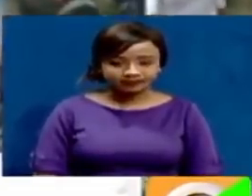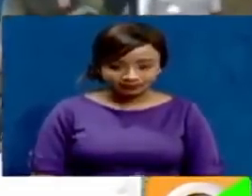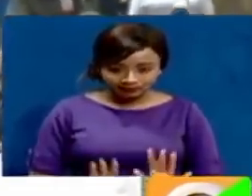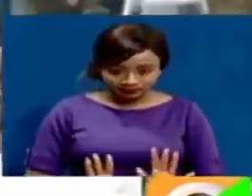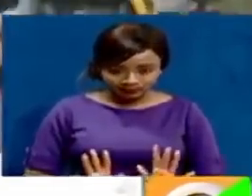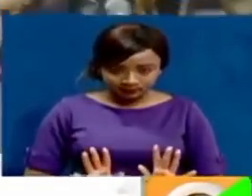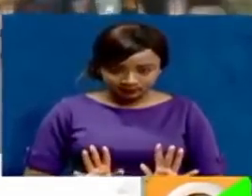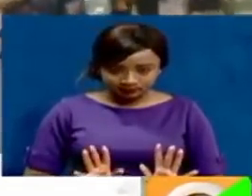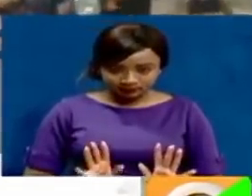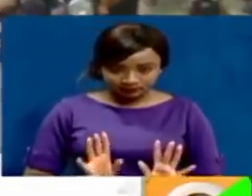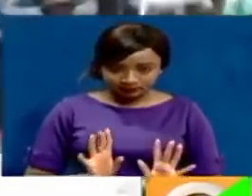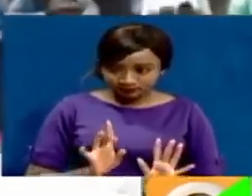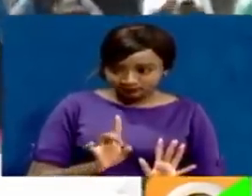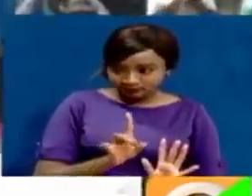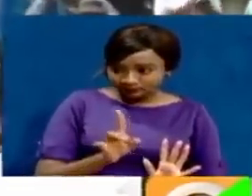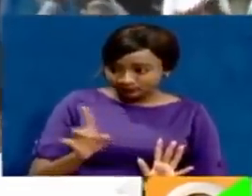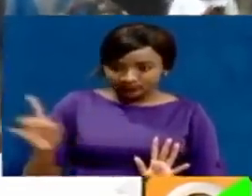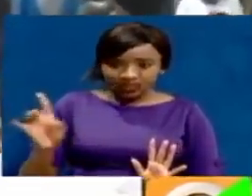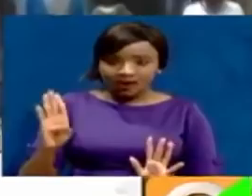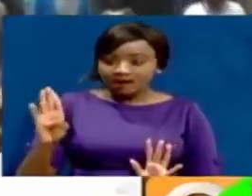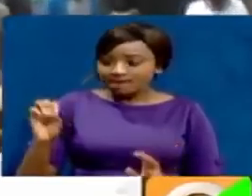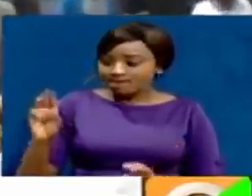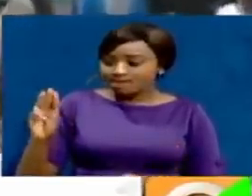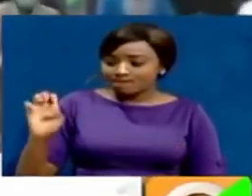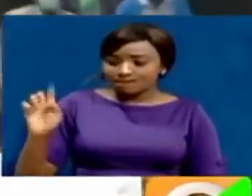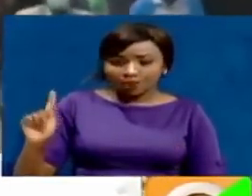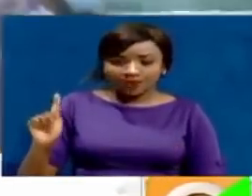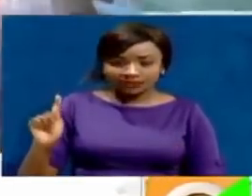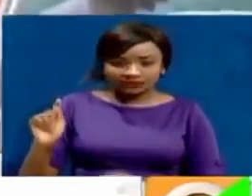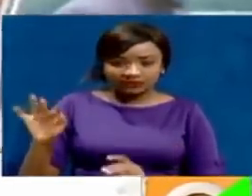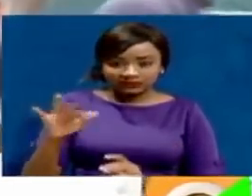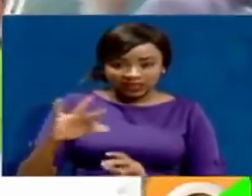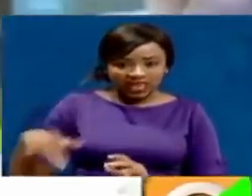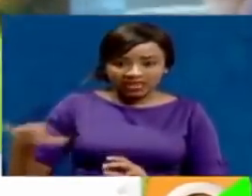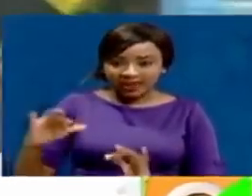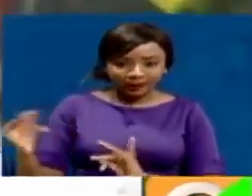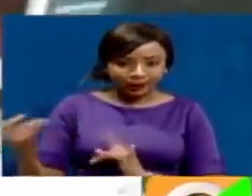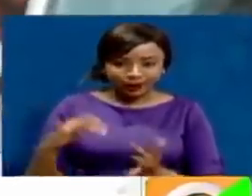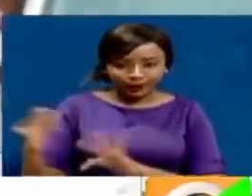By this time, the palpable tension in Bomet town had reduced a bit,